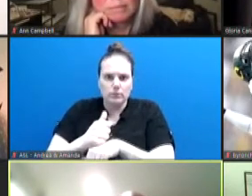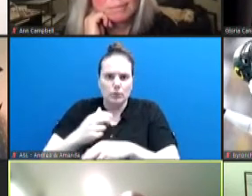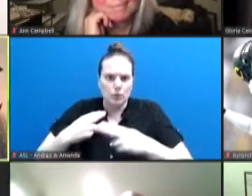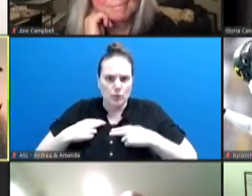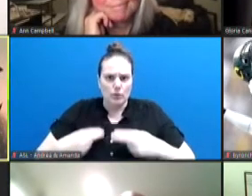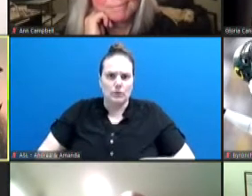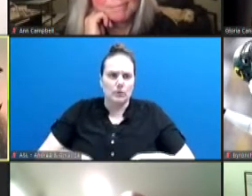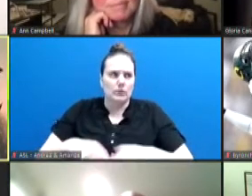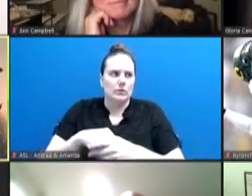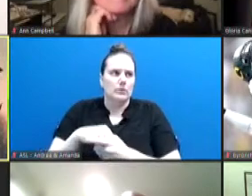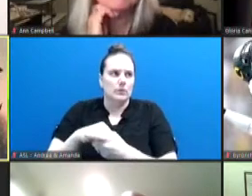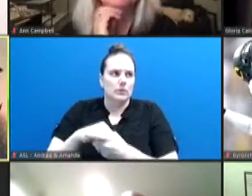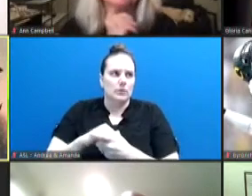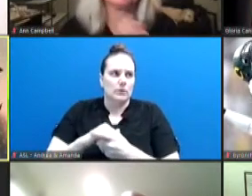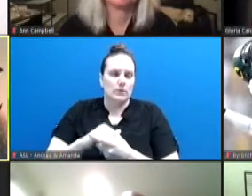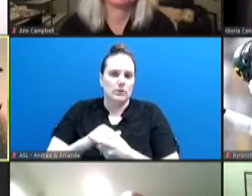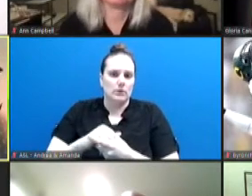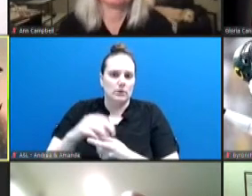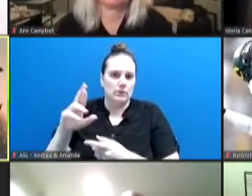Rochelle?